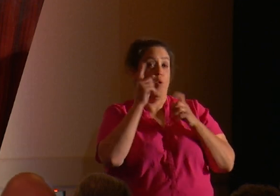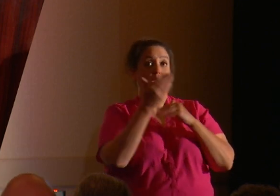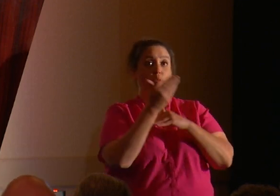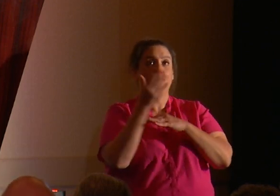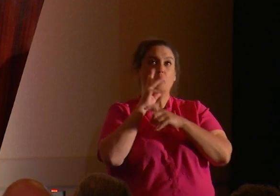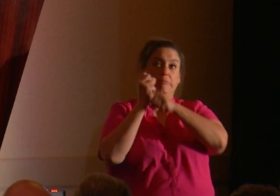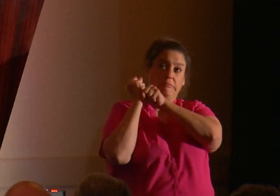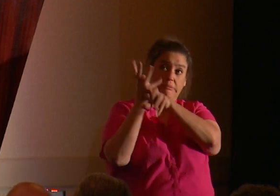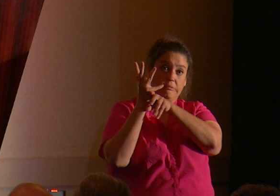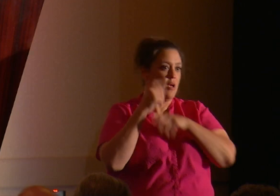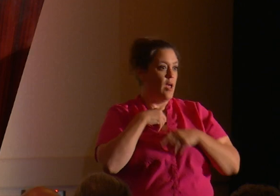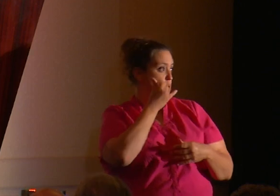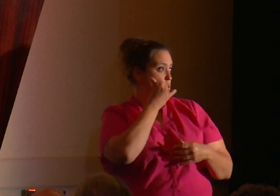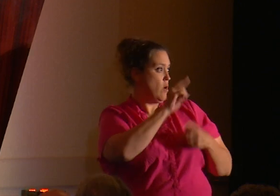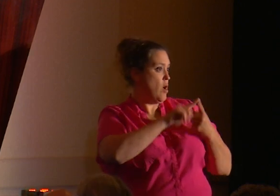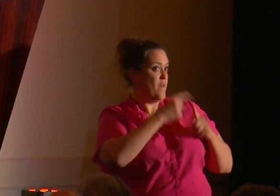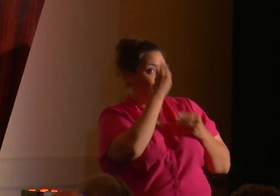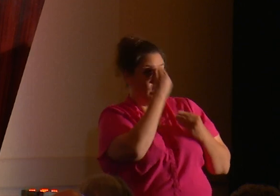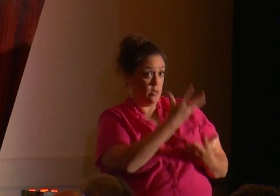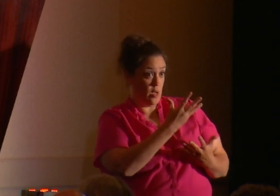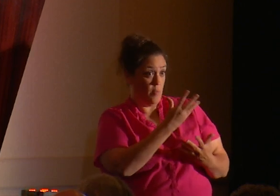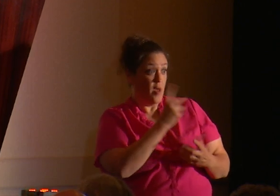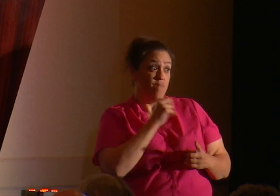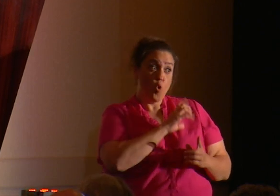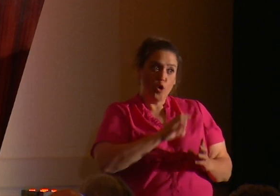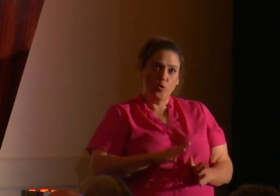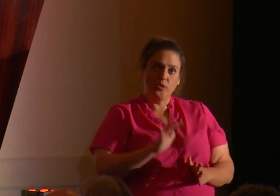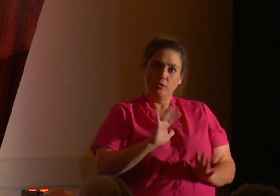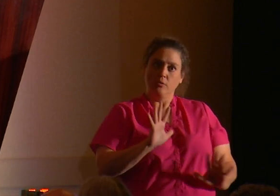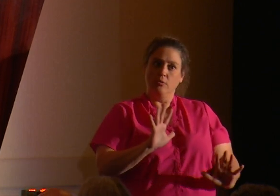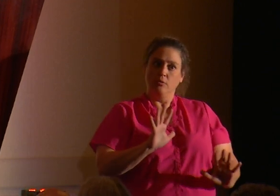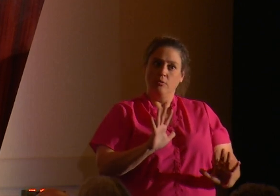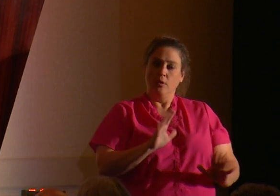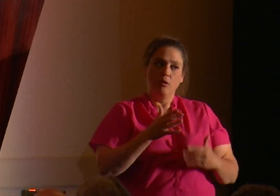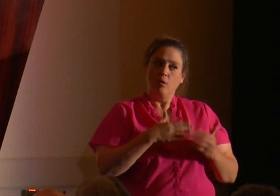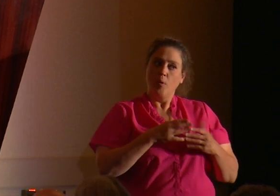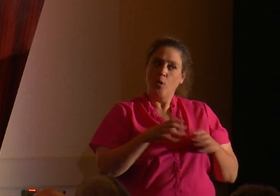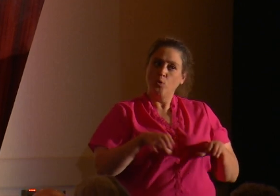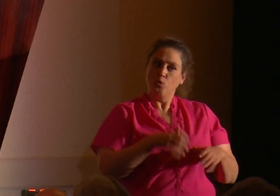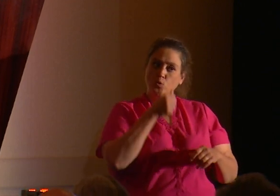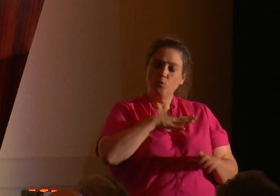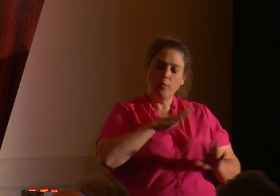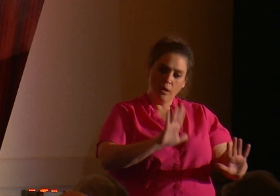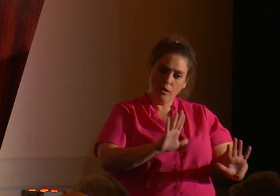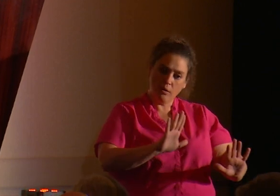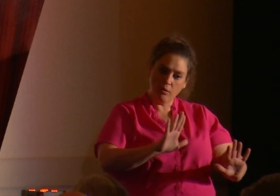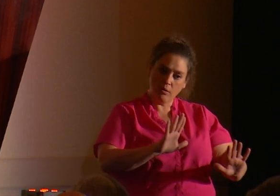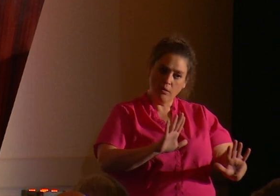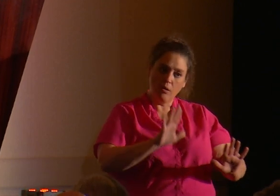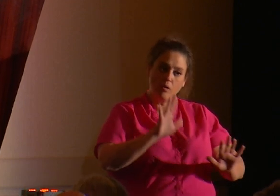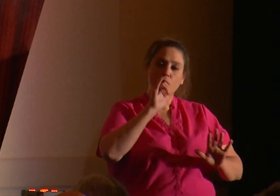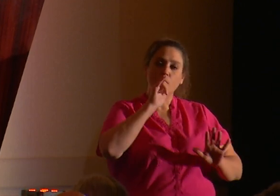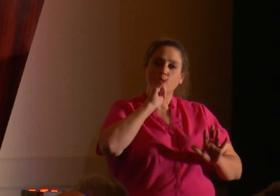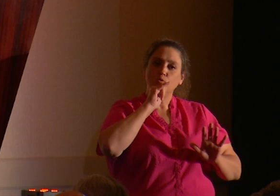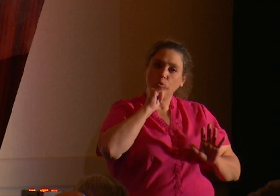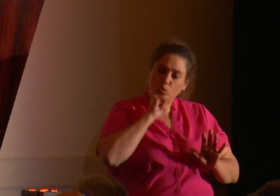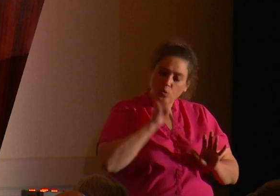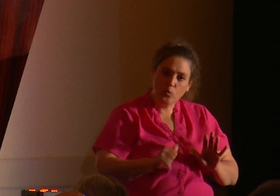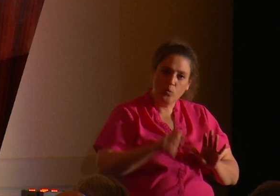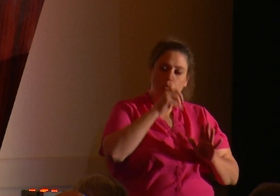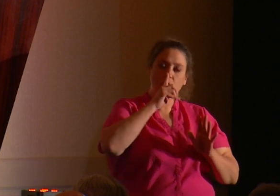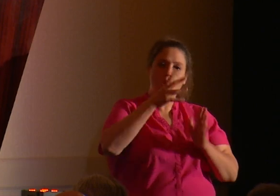did that. And, to a Christian, that's like, And he said, whatever you do, man, do not blaspheme the Holy